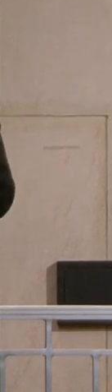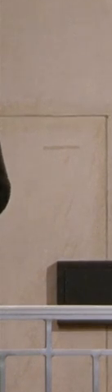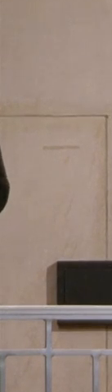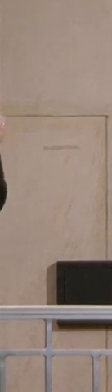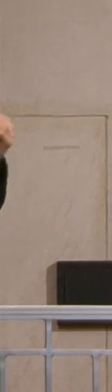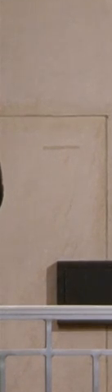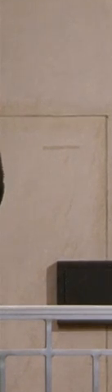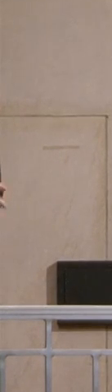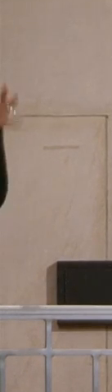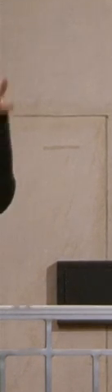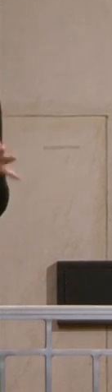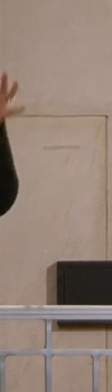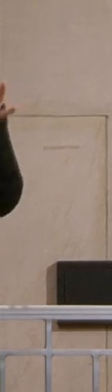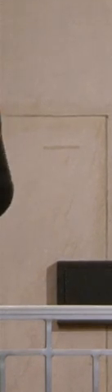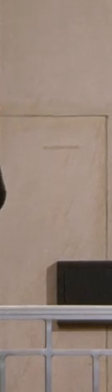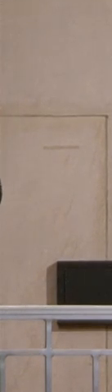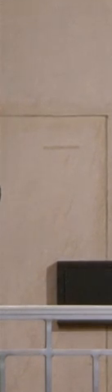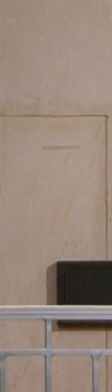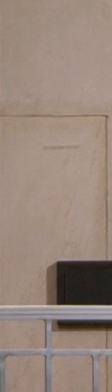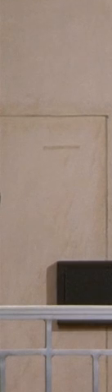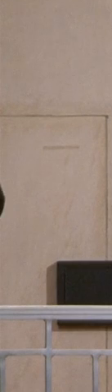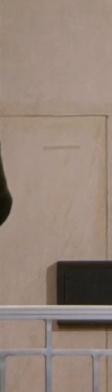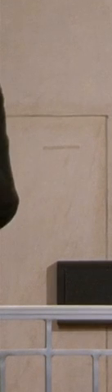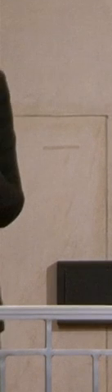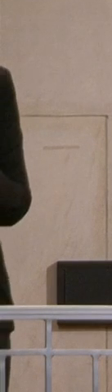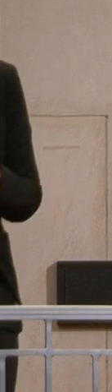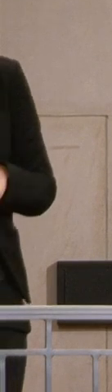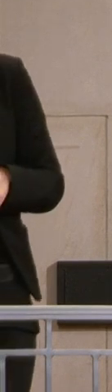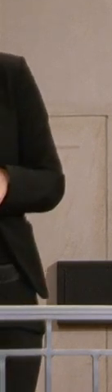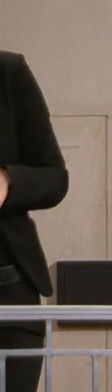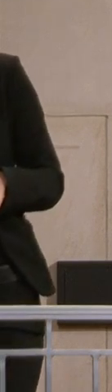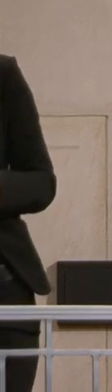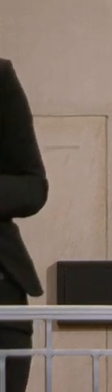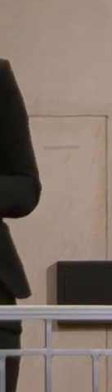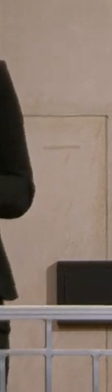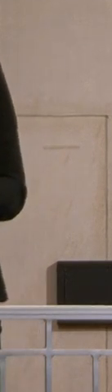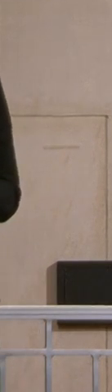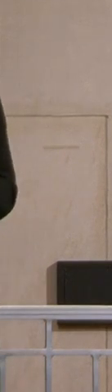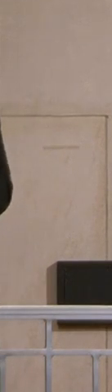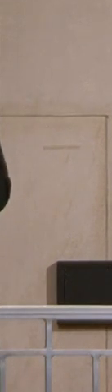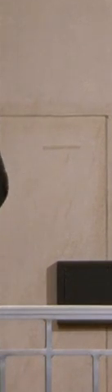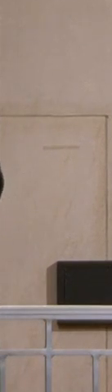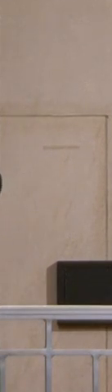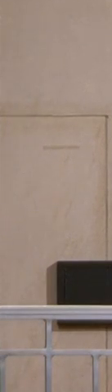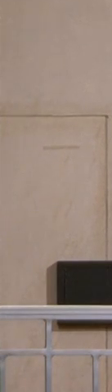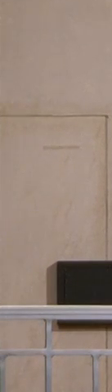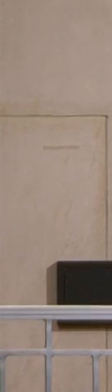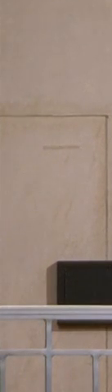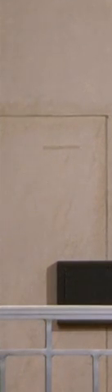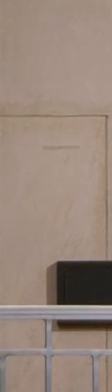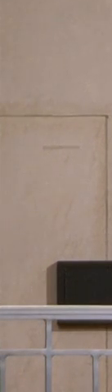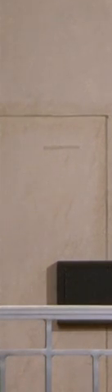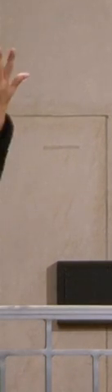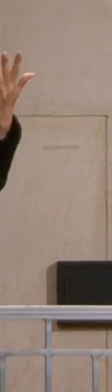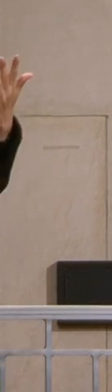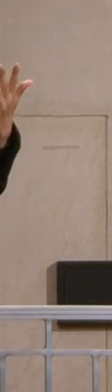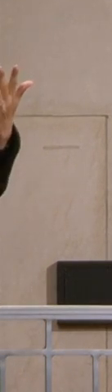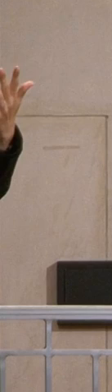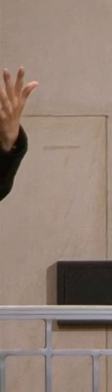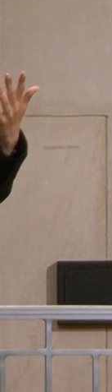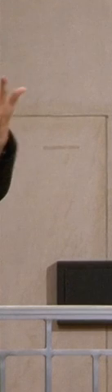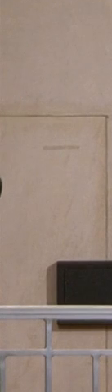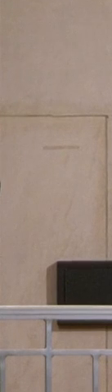race, religion, color, or national origin, but for the first time also, their disability status, their